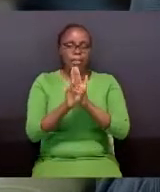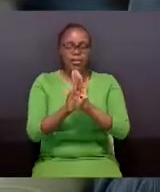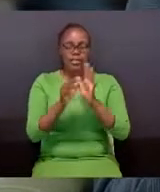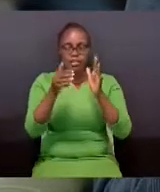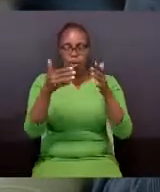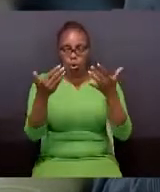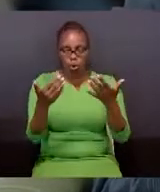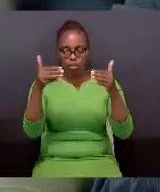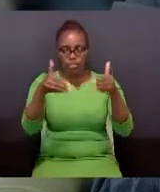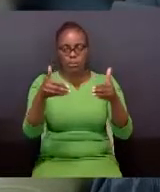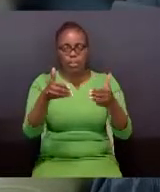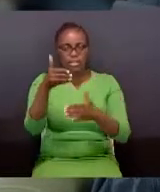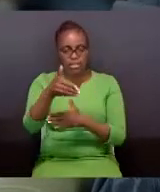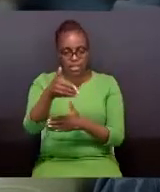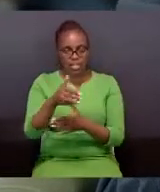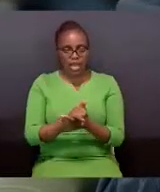here,